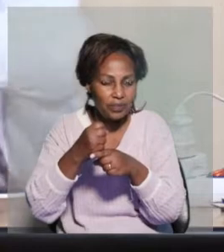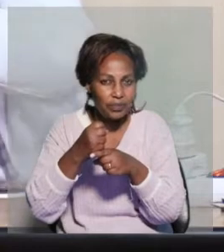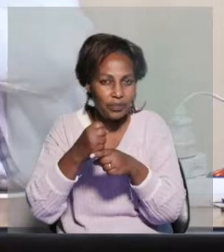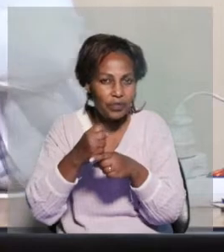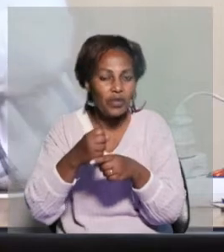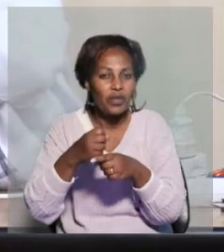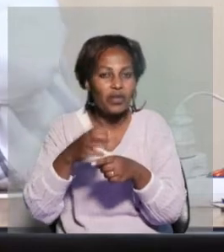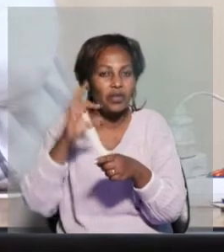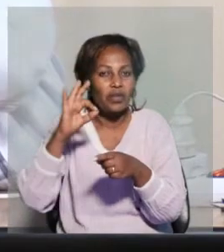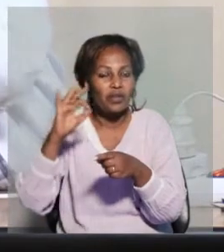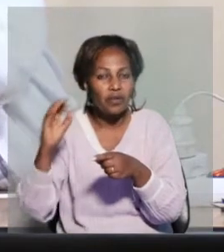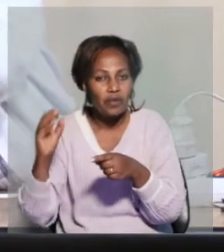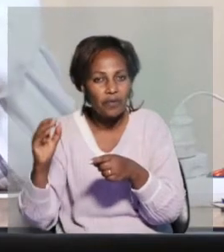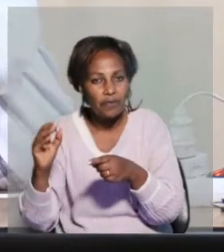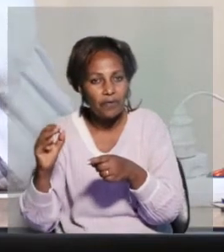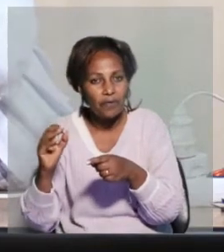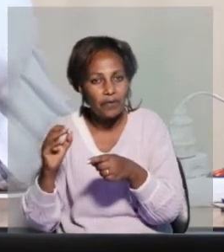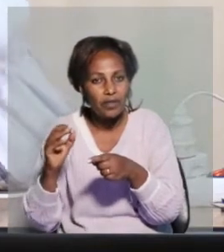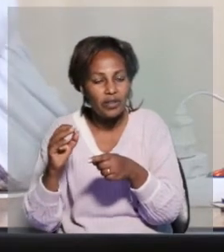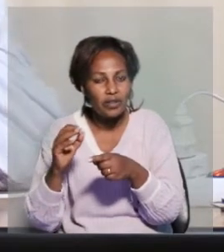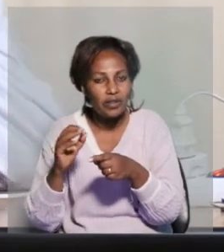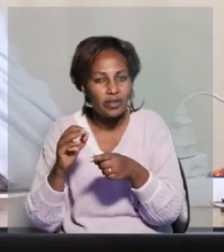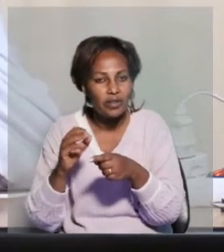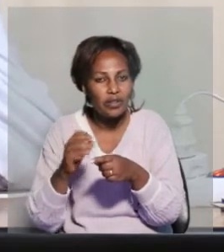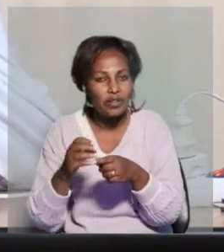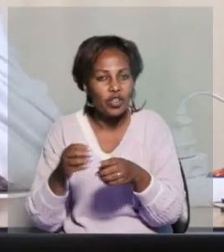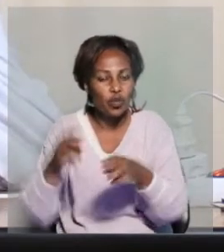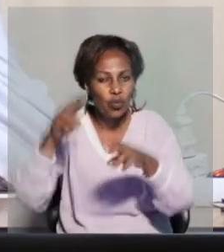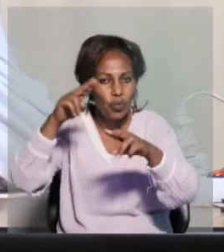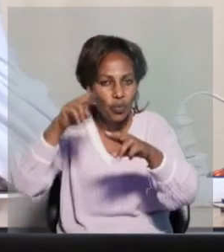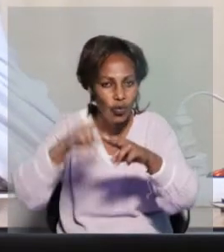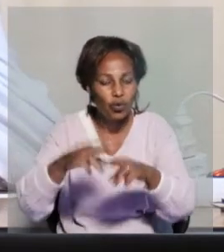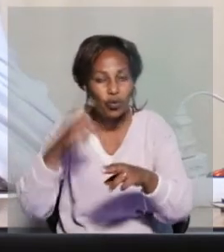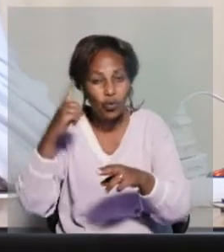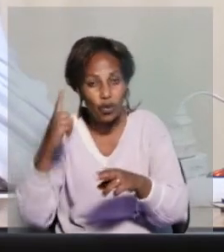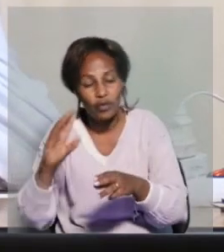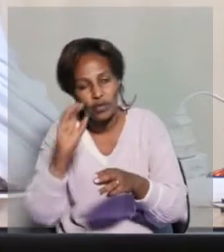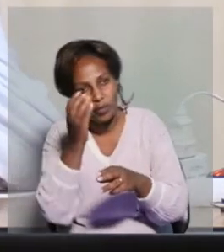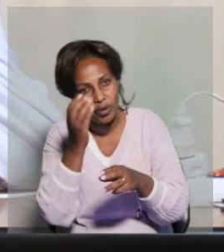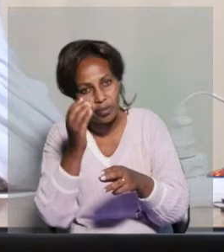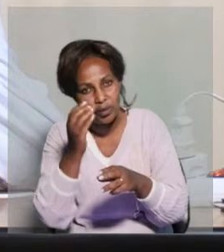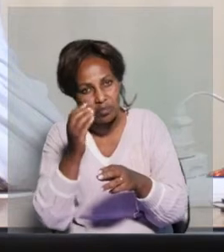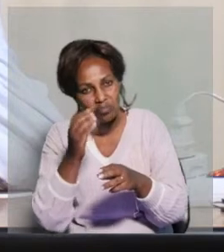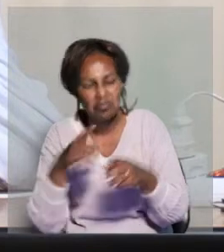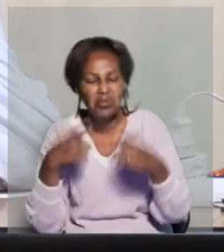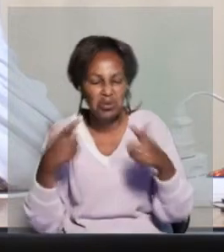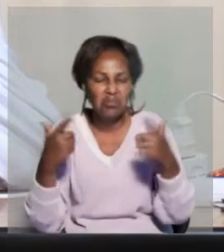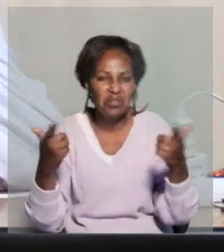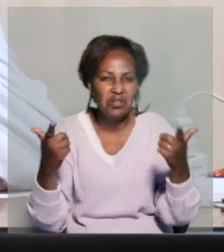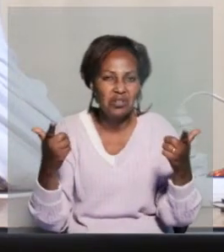Yeah. If I put one of the bulbs randomly,